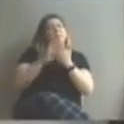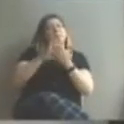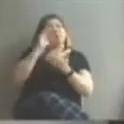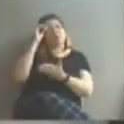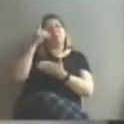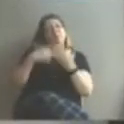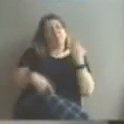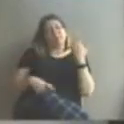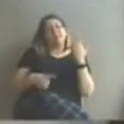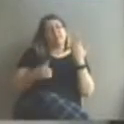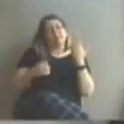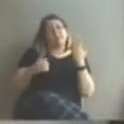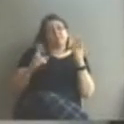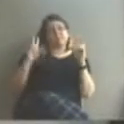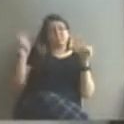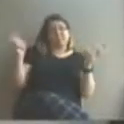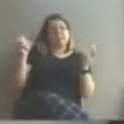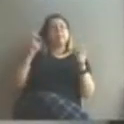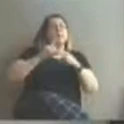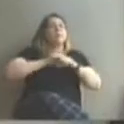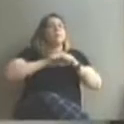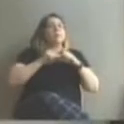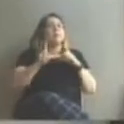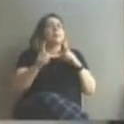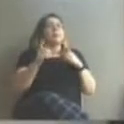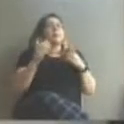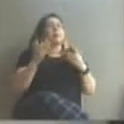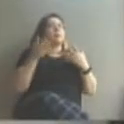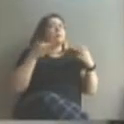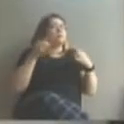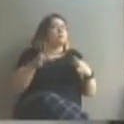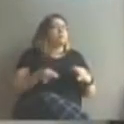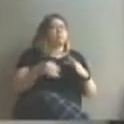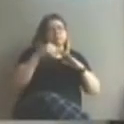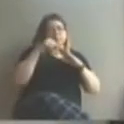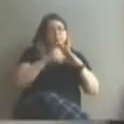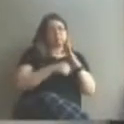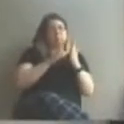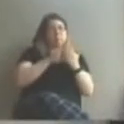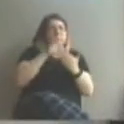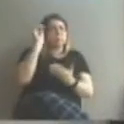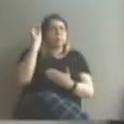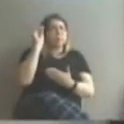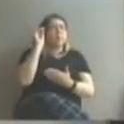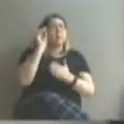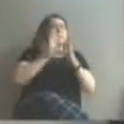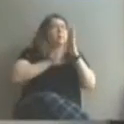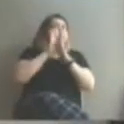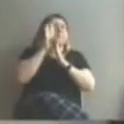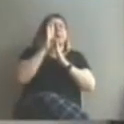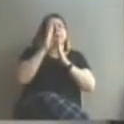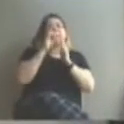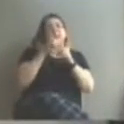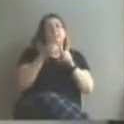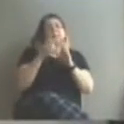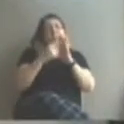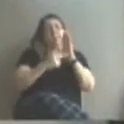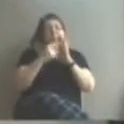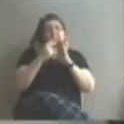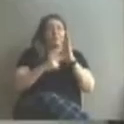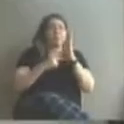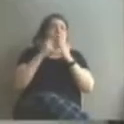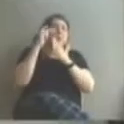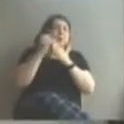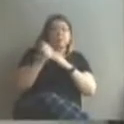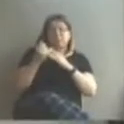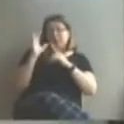talking about. But would you talk to us a little bit about deeper learning, the Bellarmine Literacy Project, culture and competence?